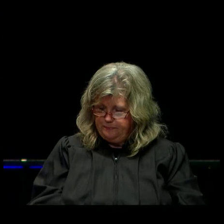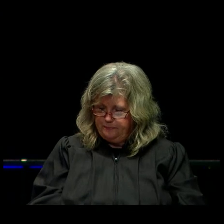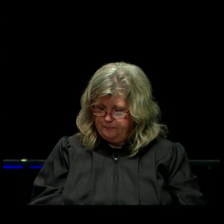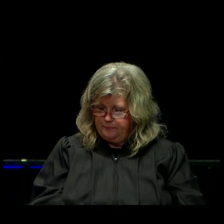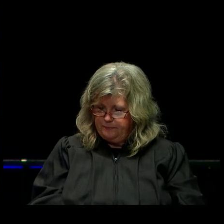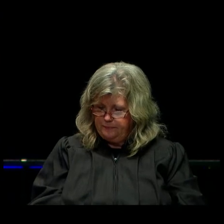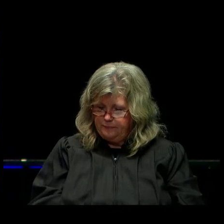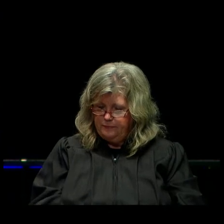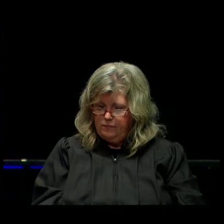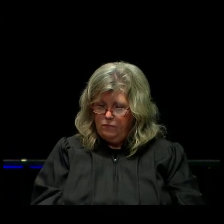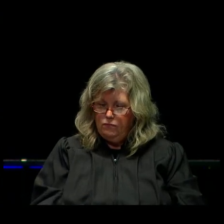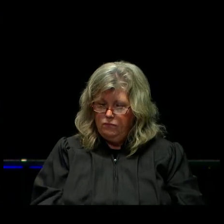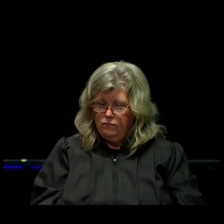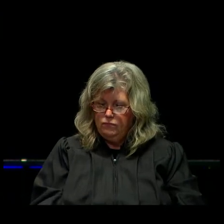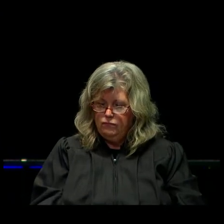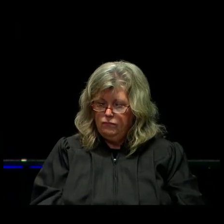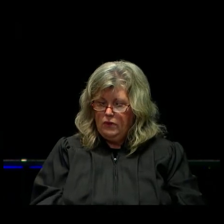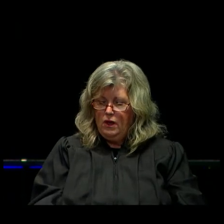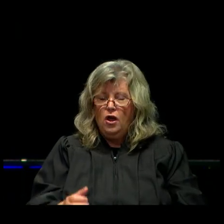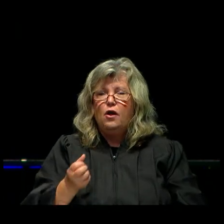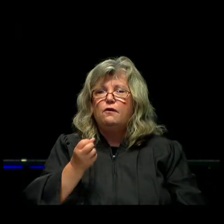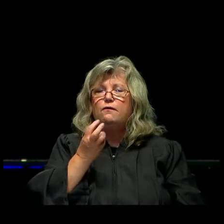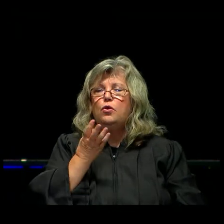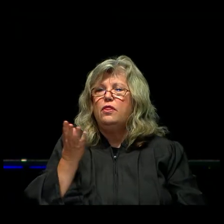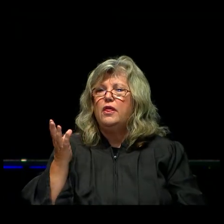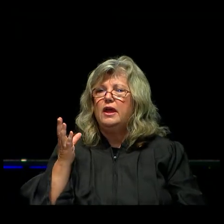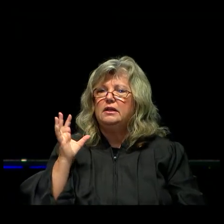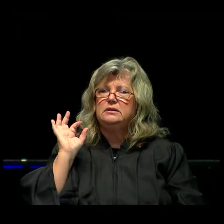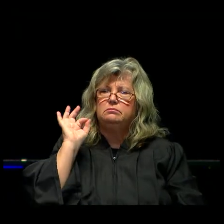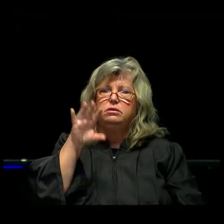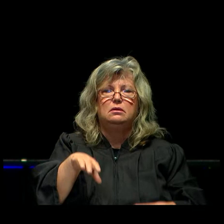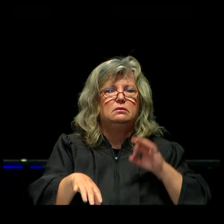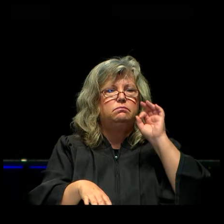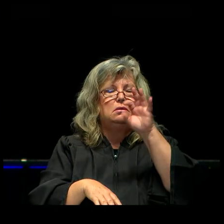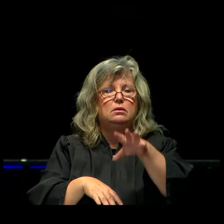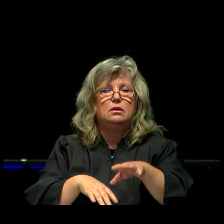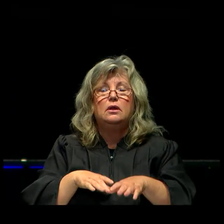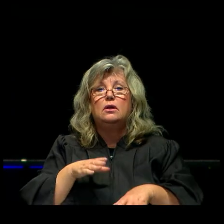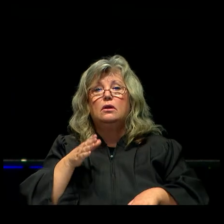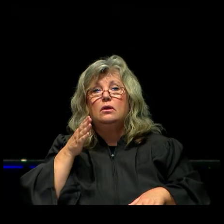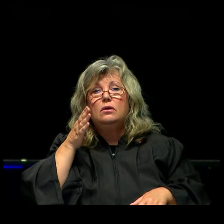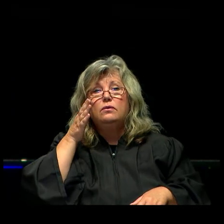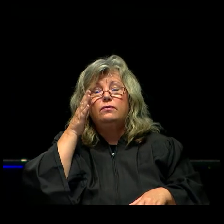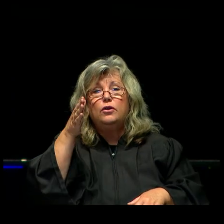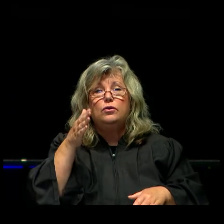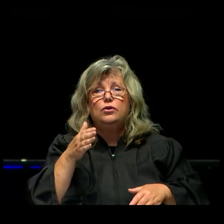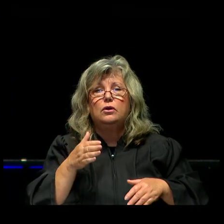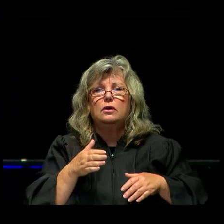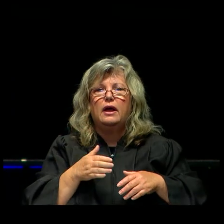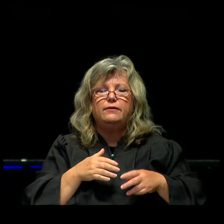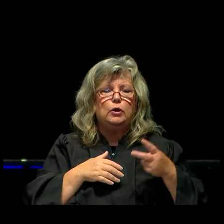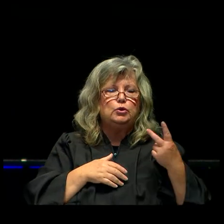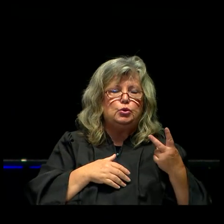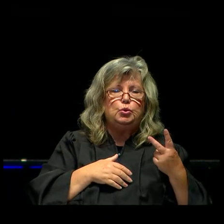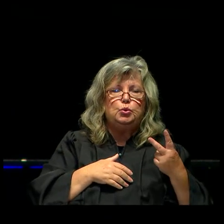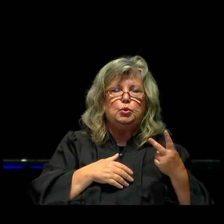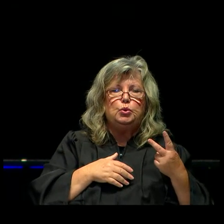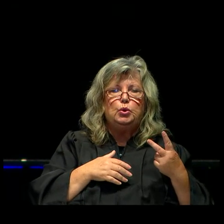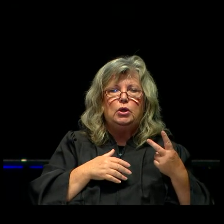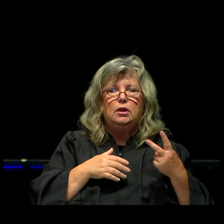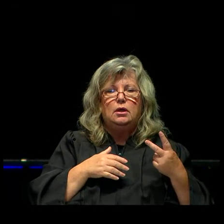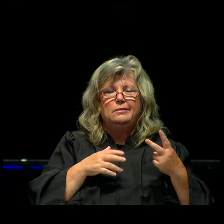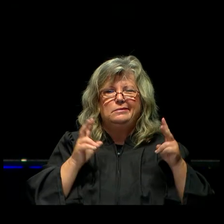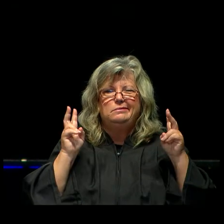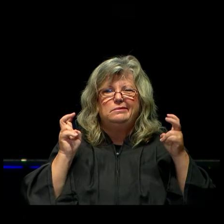So I wanted to throw in a few things. As you go forward, there are two creatures we have to deal with in life right